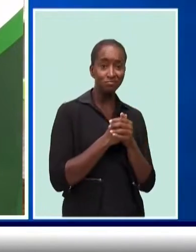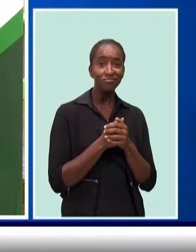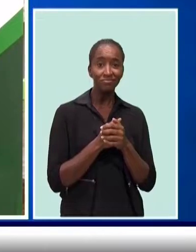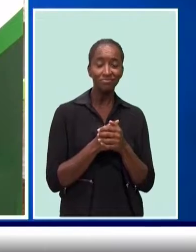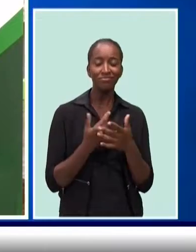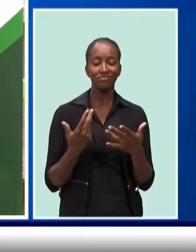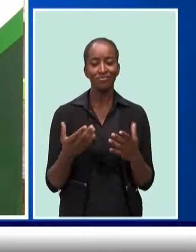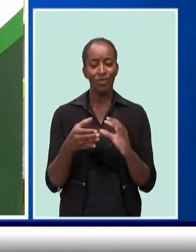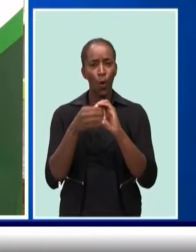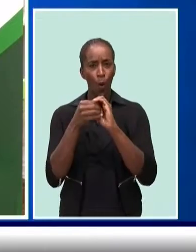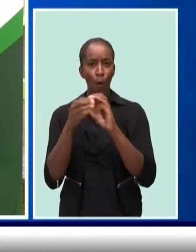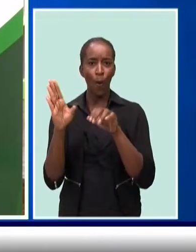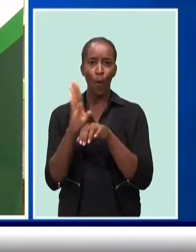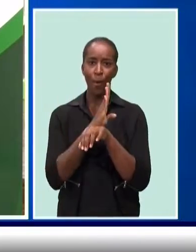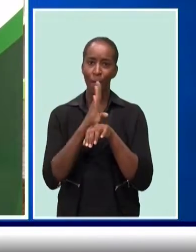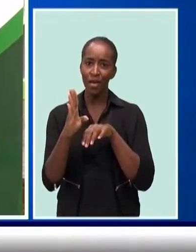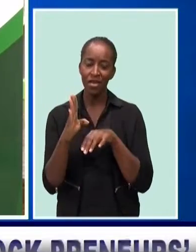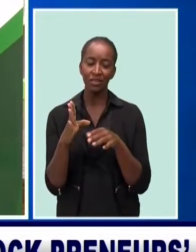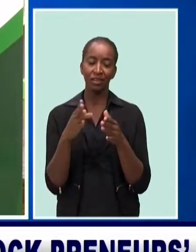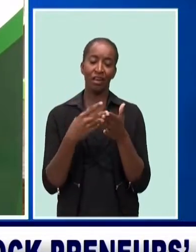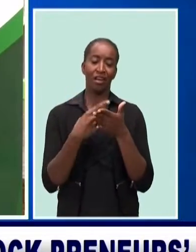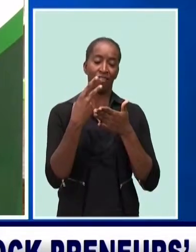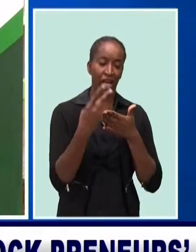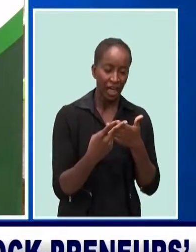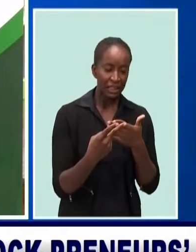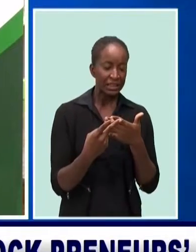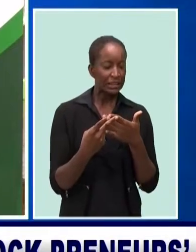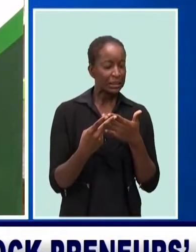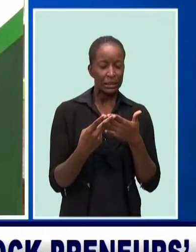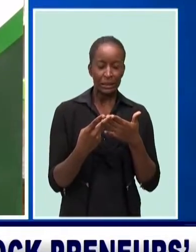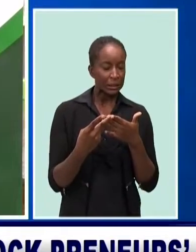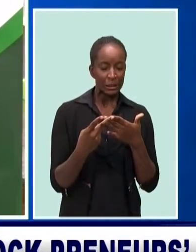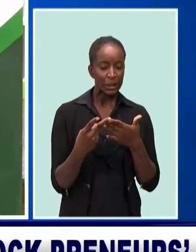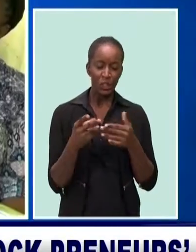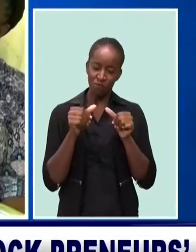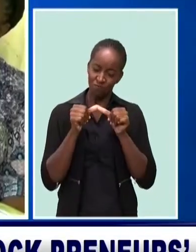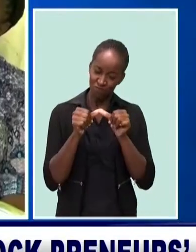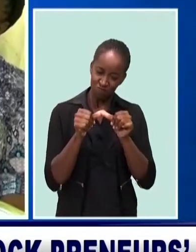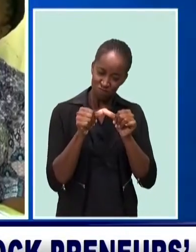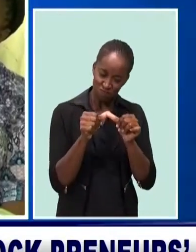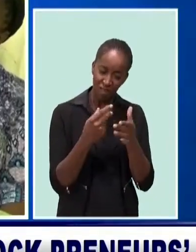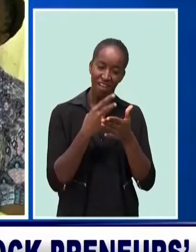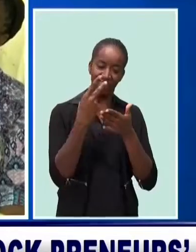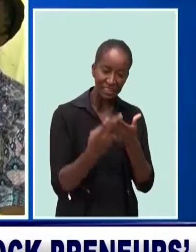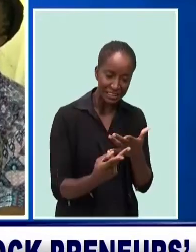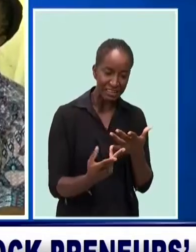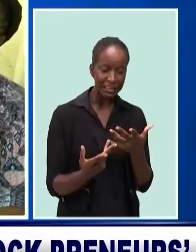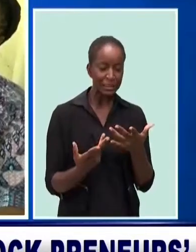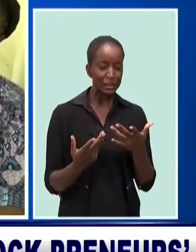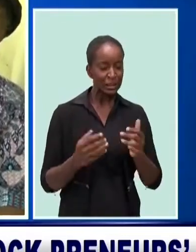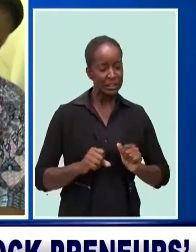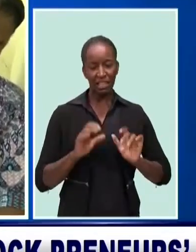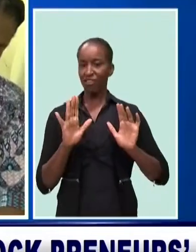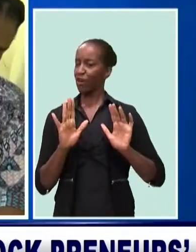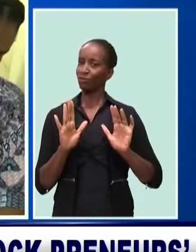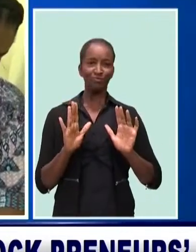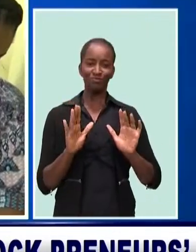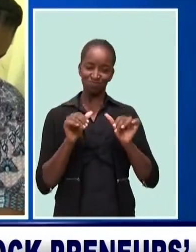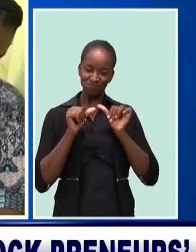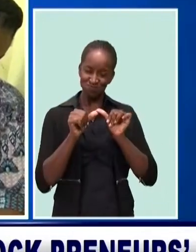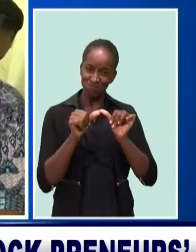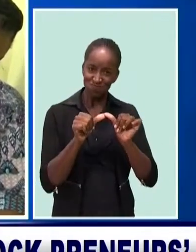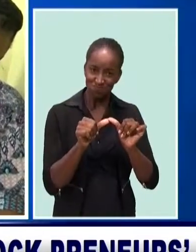path of failing and pressing forward, failing and pressing forward. I said, and I told you, well, I summarized my story. Everybody would say it